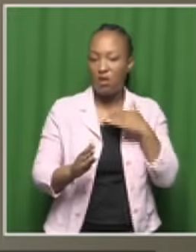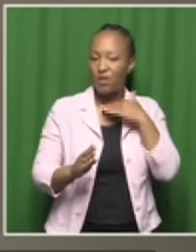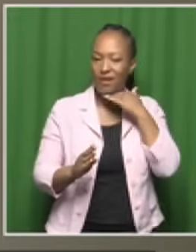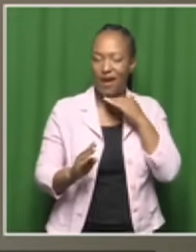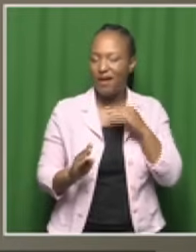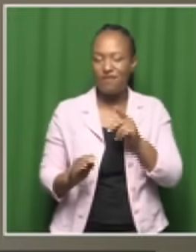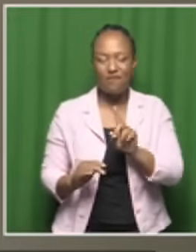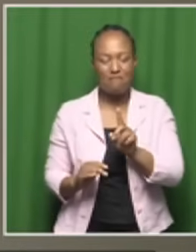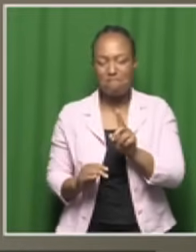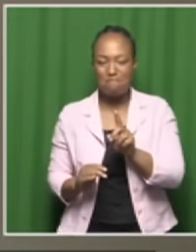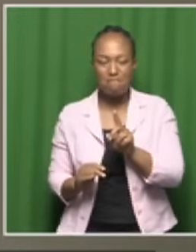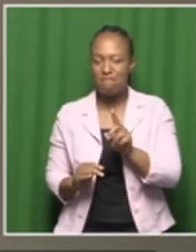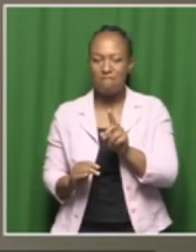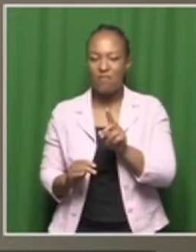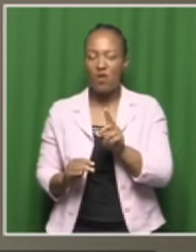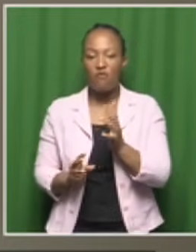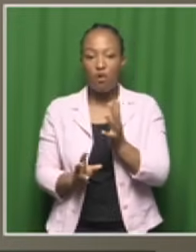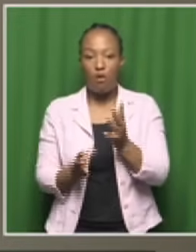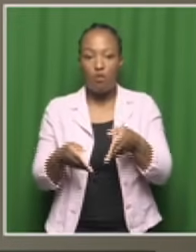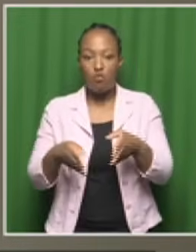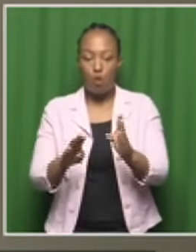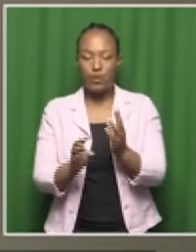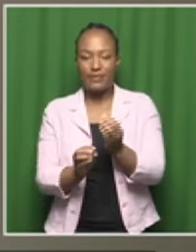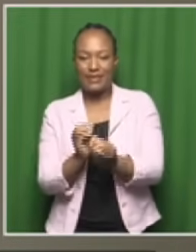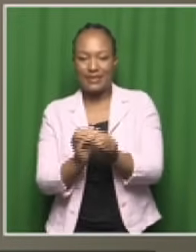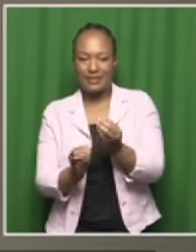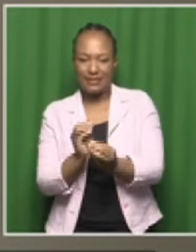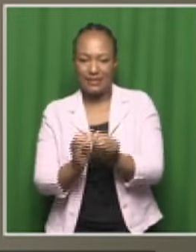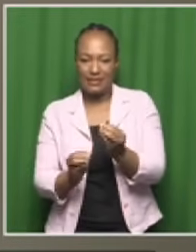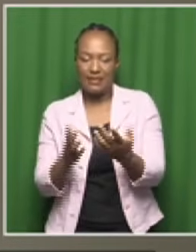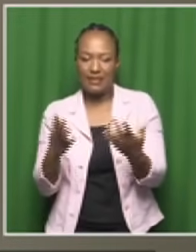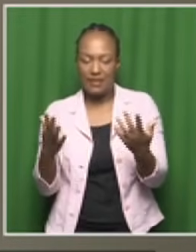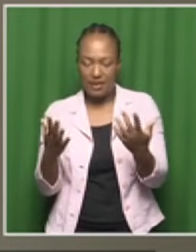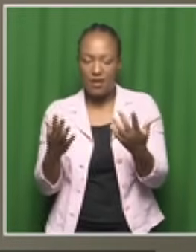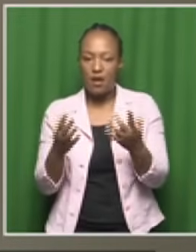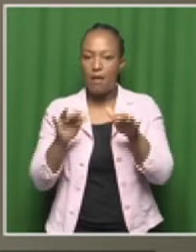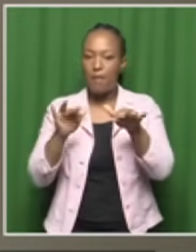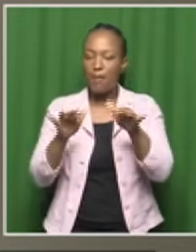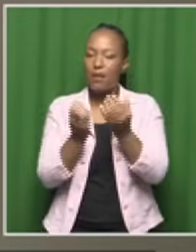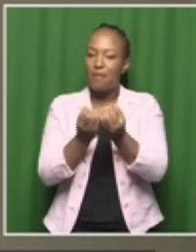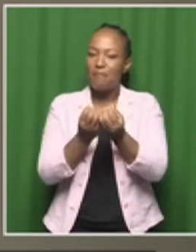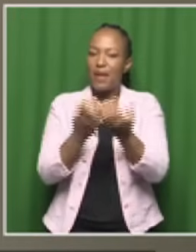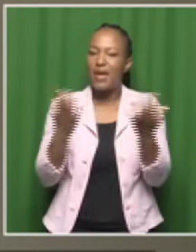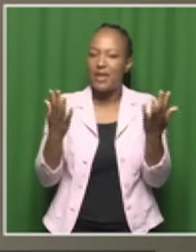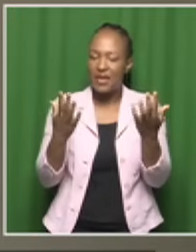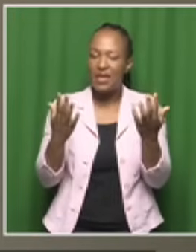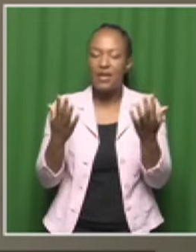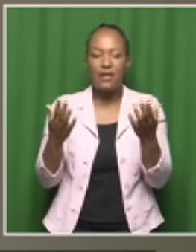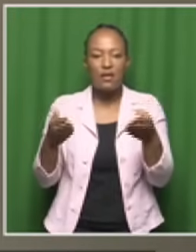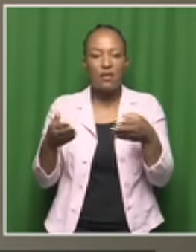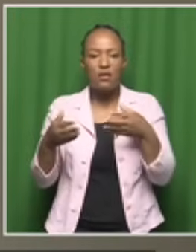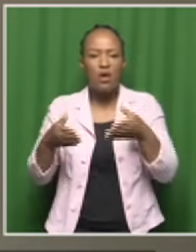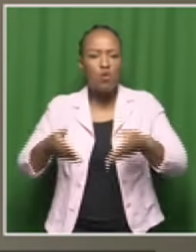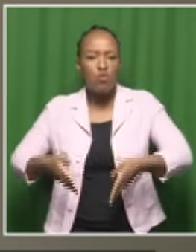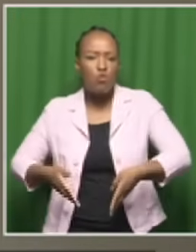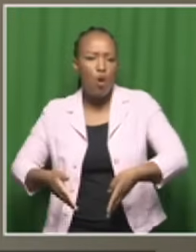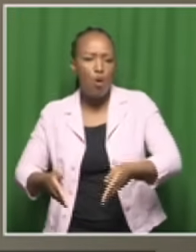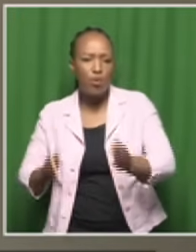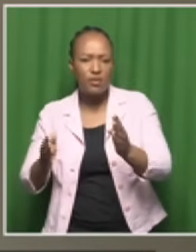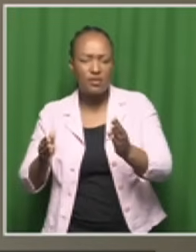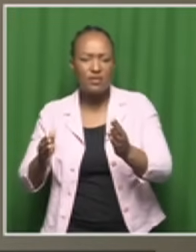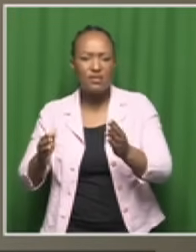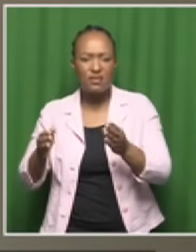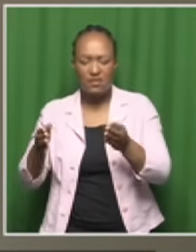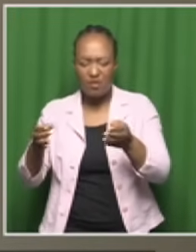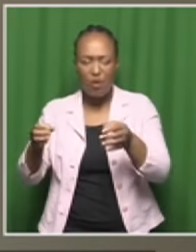done in terms of maintenance of road infrastructure. We do see a number of people complaining about road markings not being there, especially in